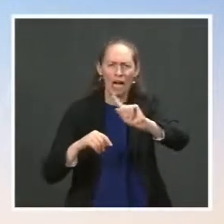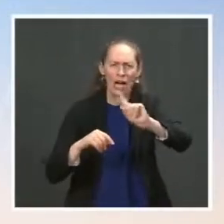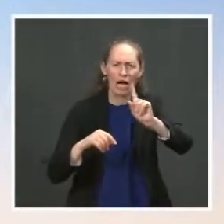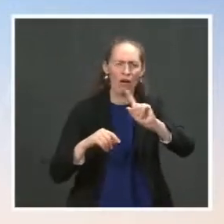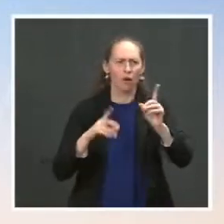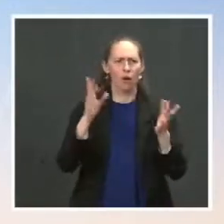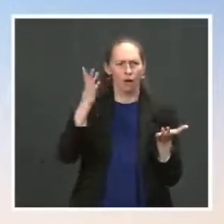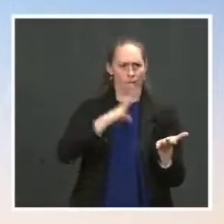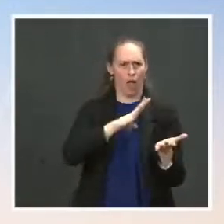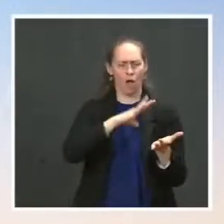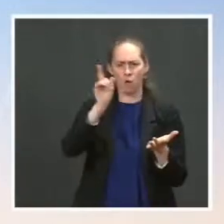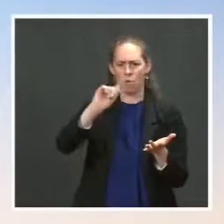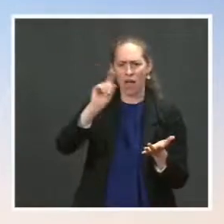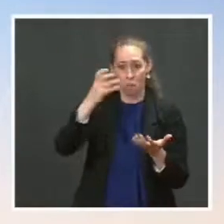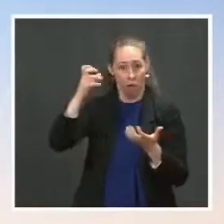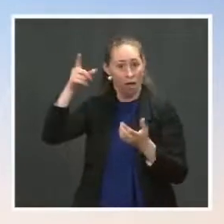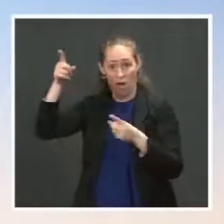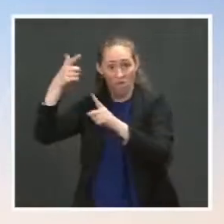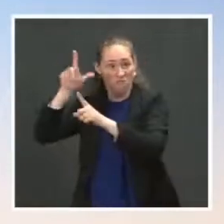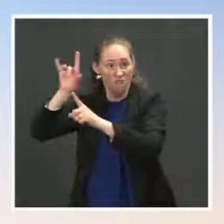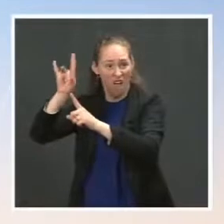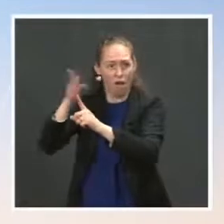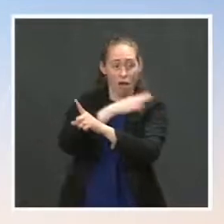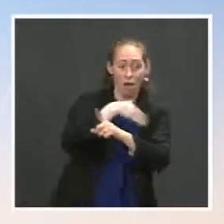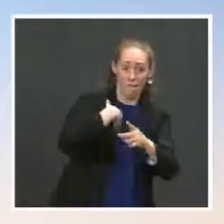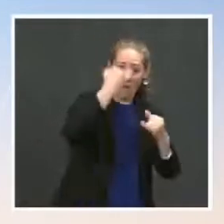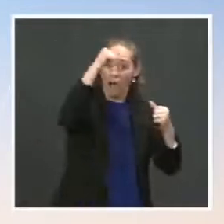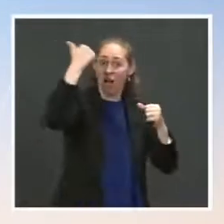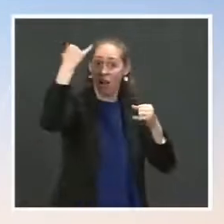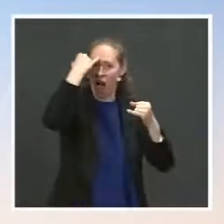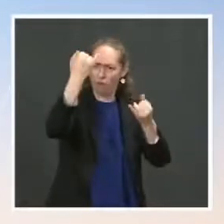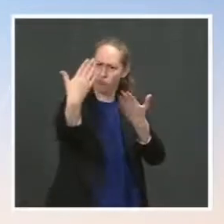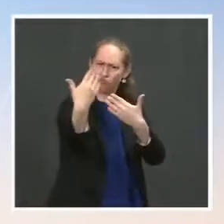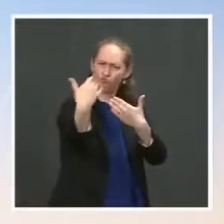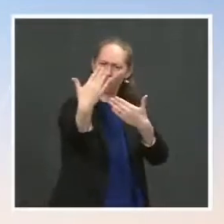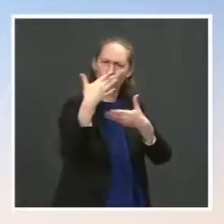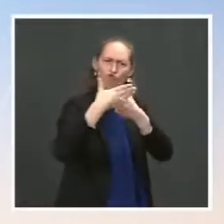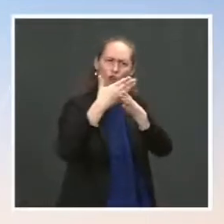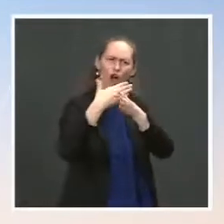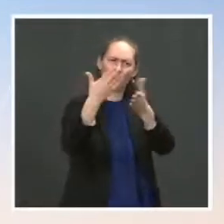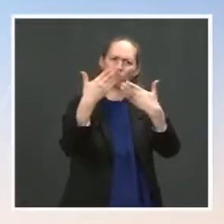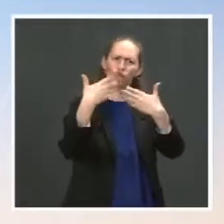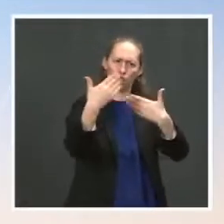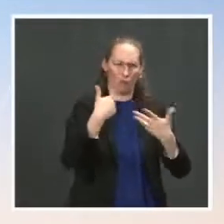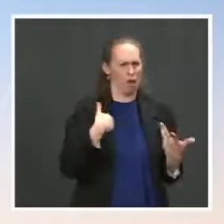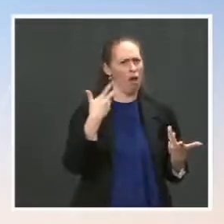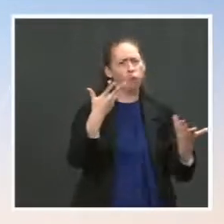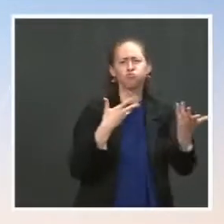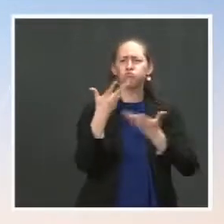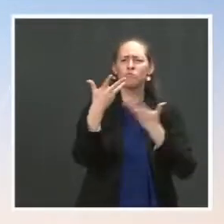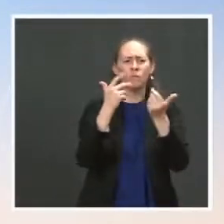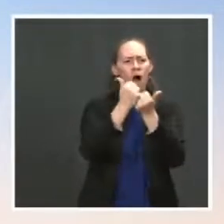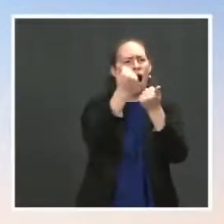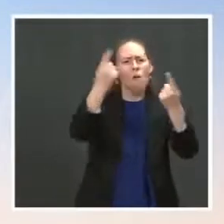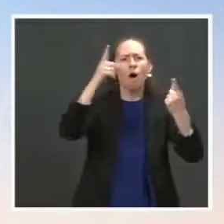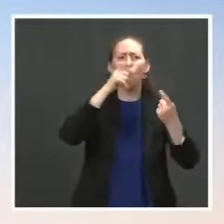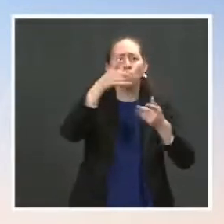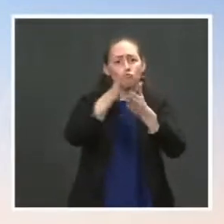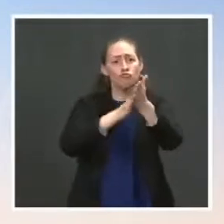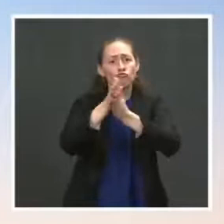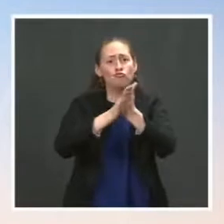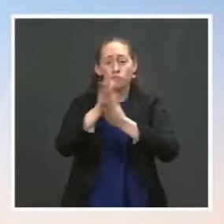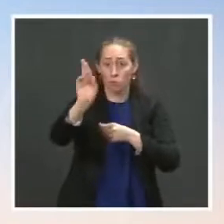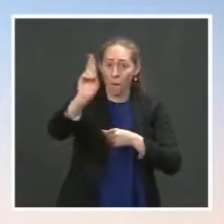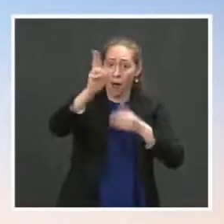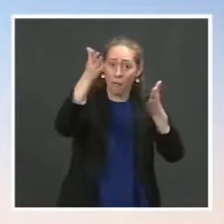you know, for anyone who is on board, and by the way, I have yet to talk to anybody who, including in conversations with Republicans, who is against the